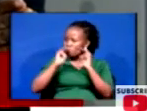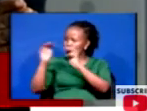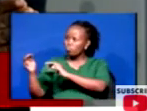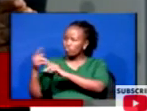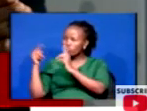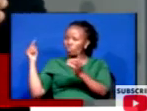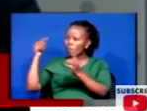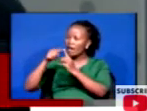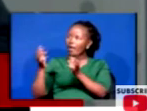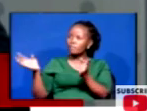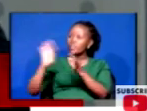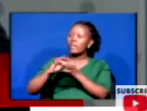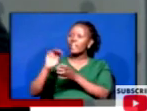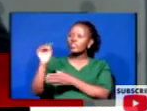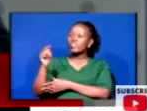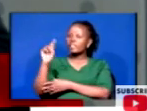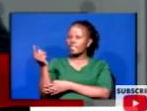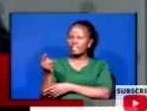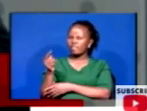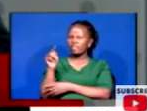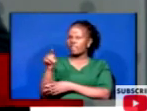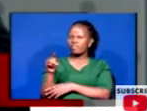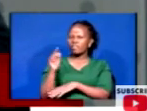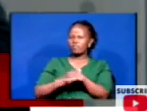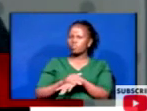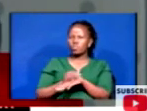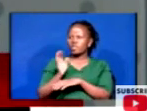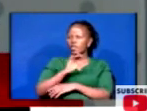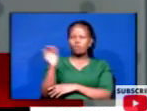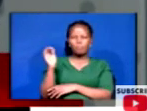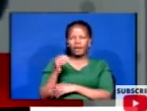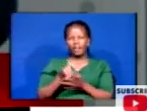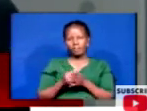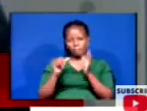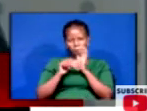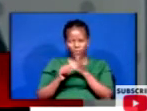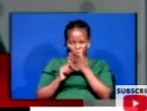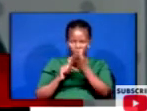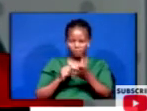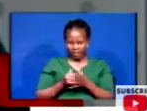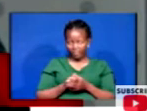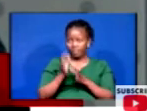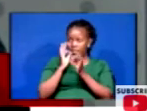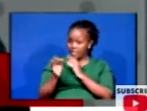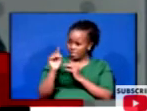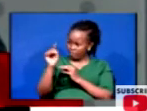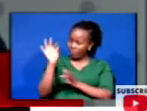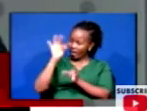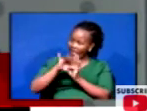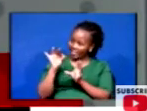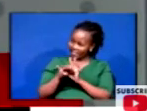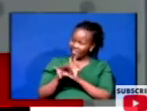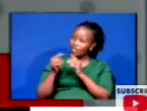Mm-hmm. Now, for me, that is not very promising. Okay. It tells me that something is wrong. If you are elected in opposition ticket,